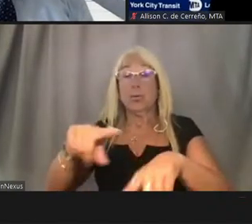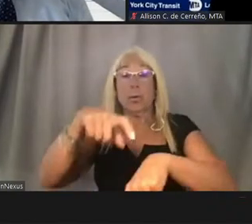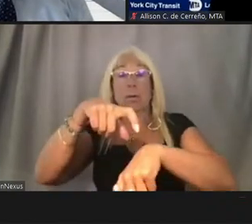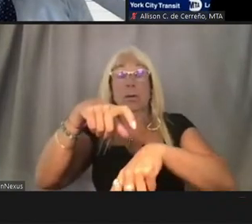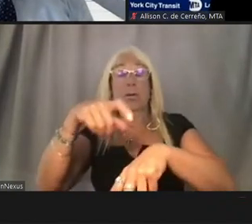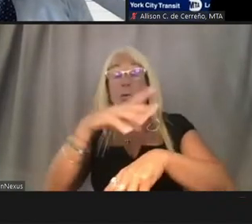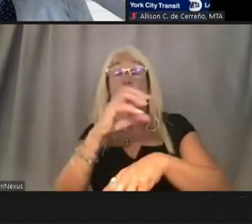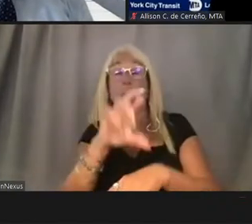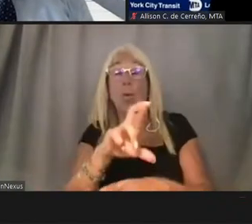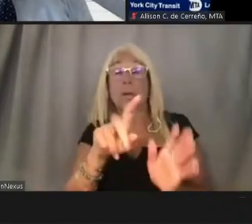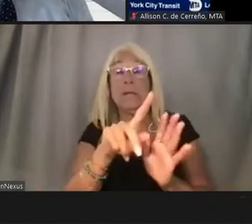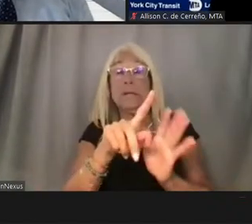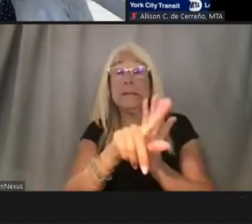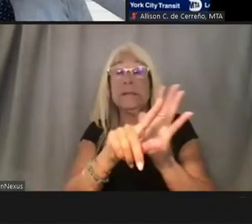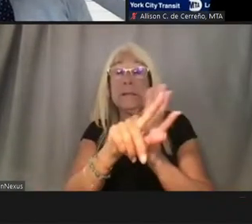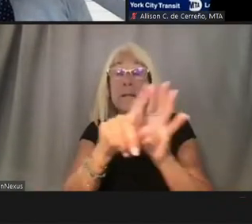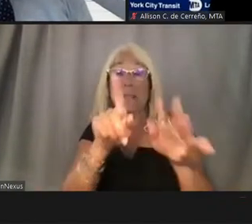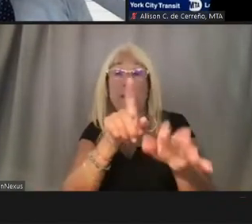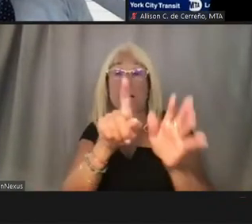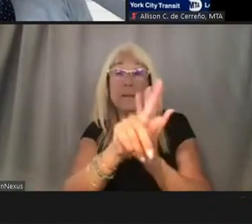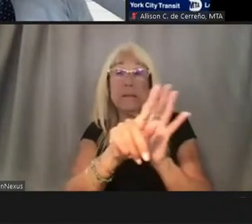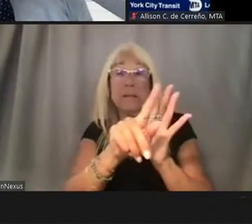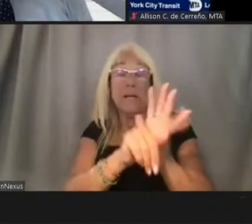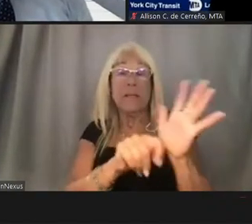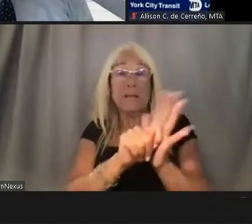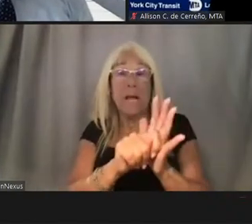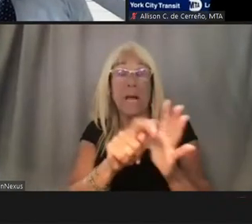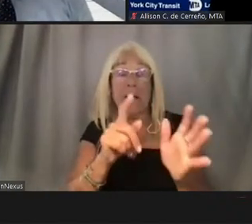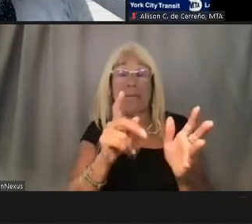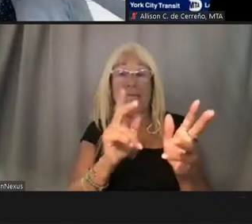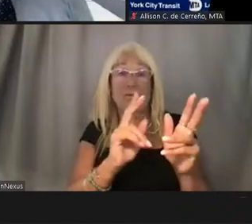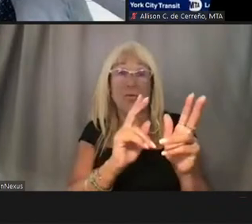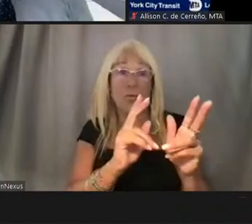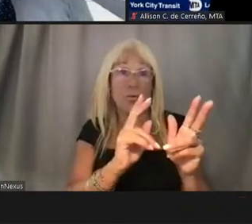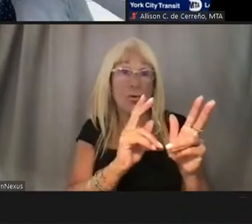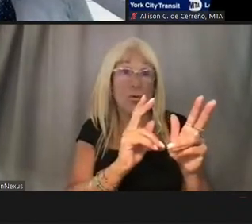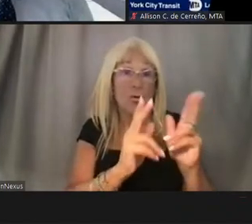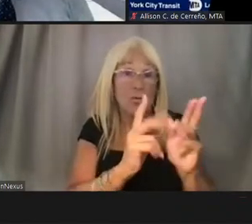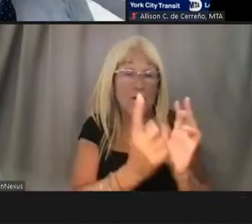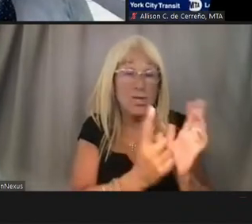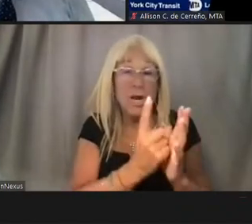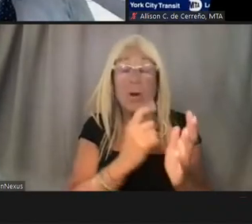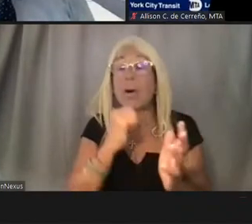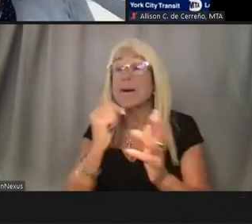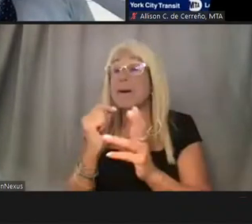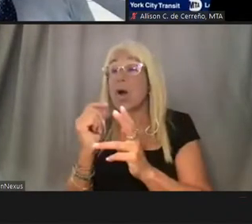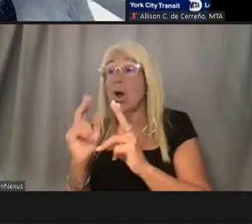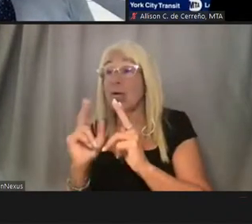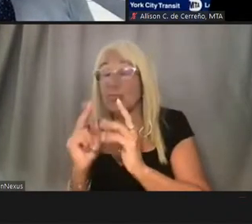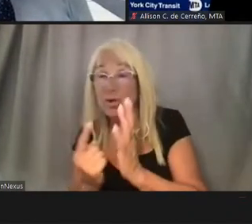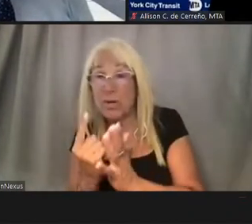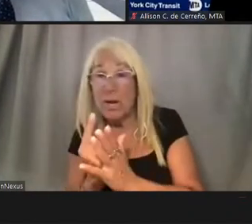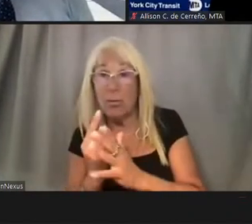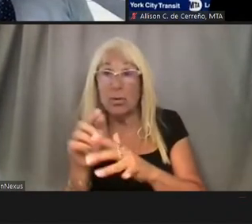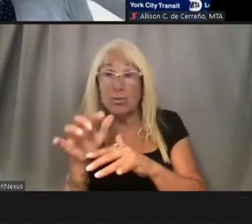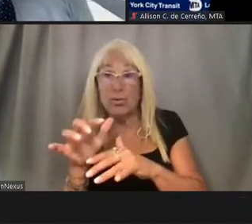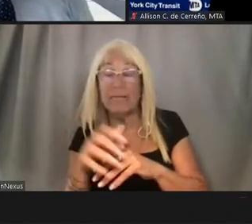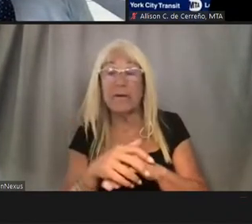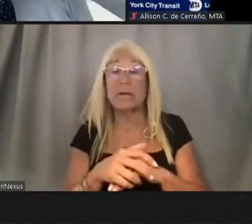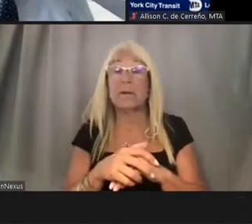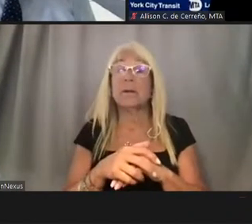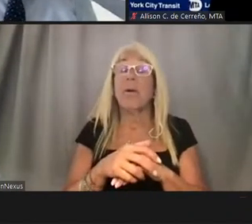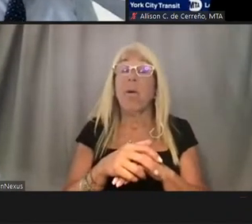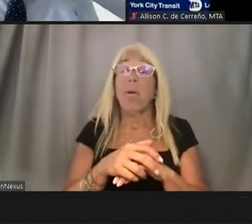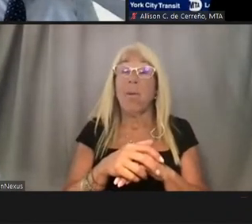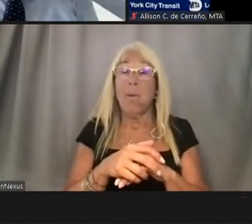to stagger the cost related to rush hour and non-rush hour traffic there's a lot I hear a lot for talk from